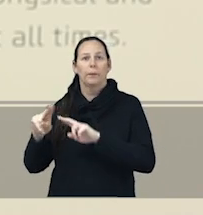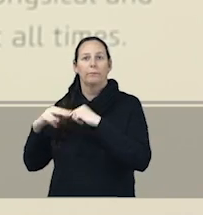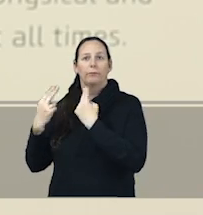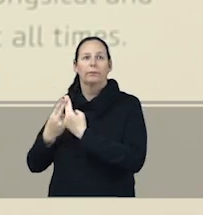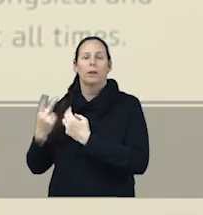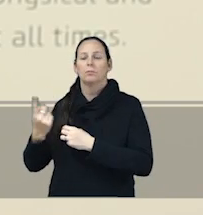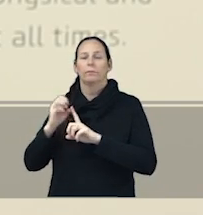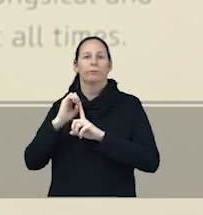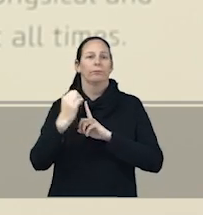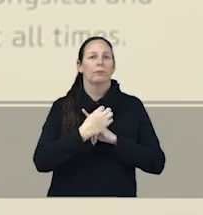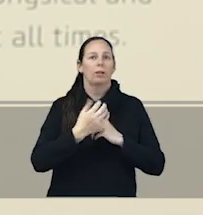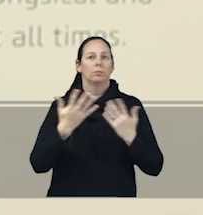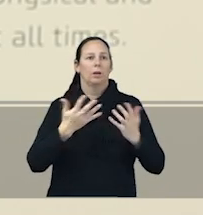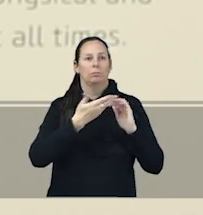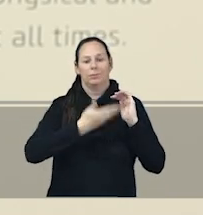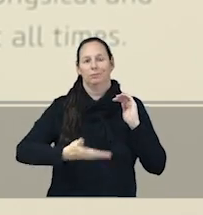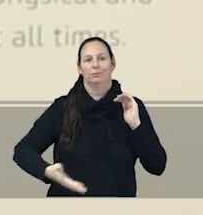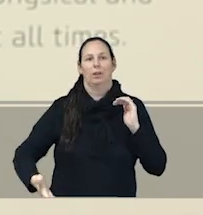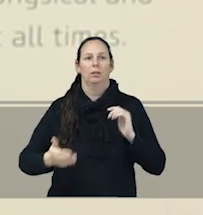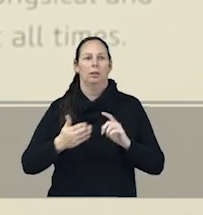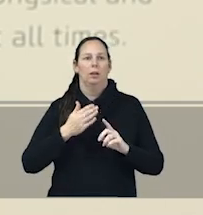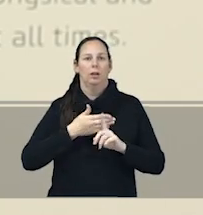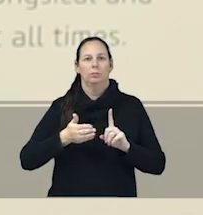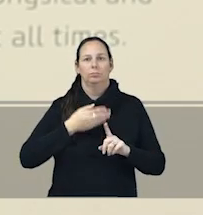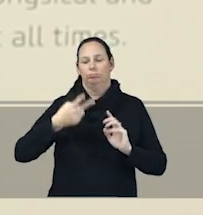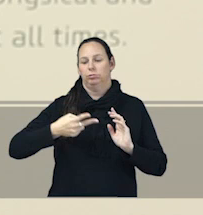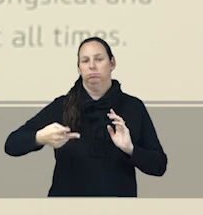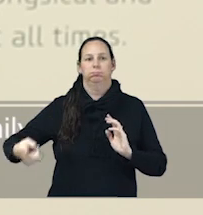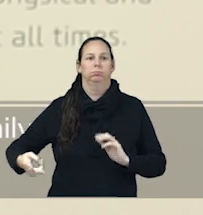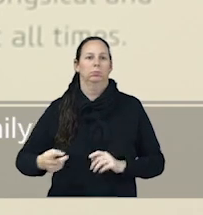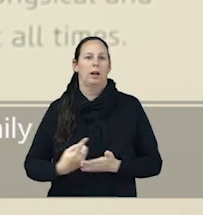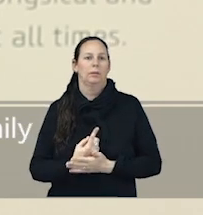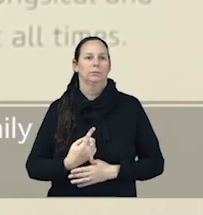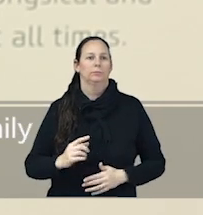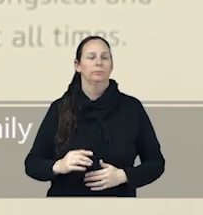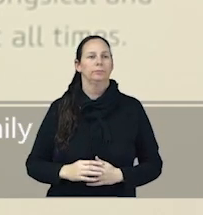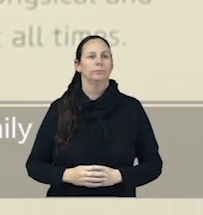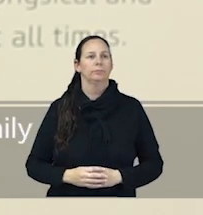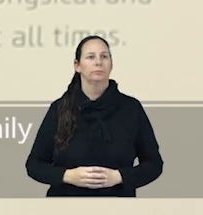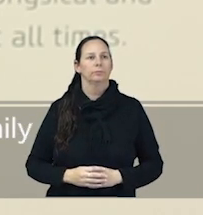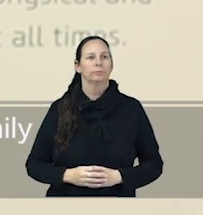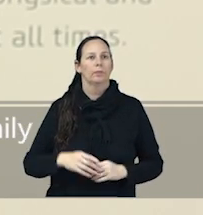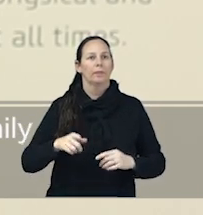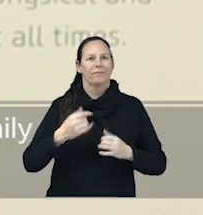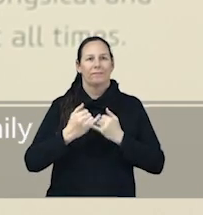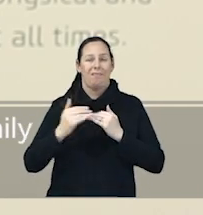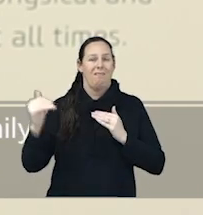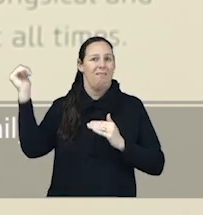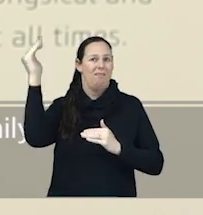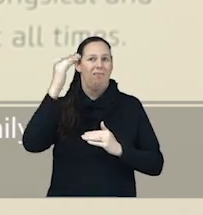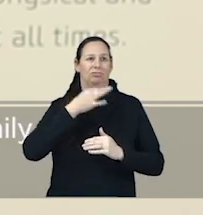that come from families or environments where intergenerational abuse occurs they are very high risk of being sexually abused.